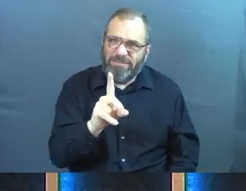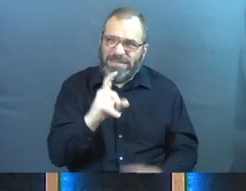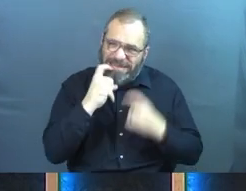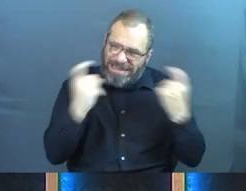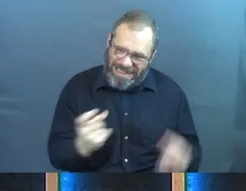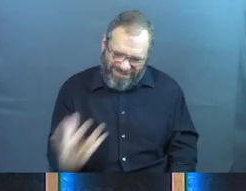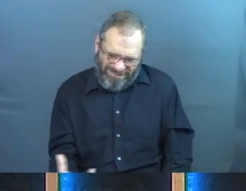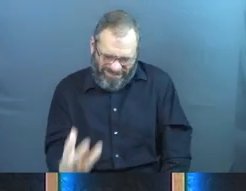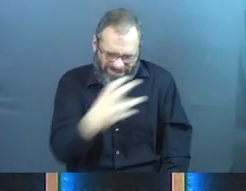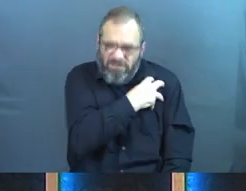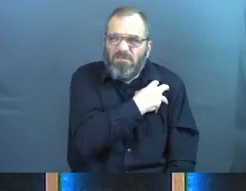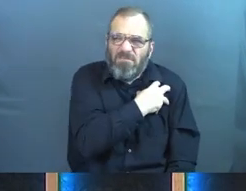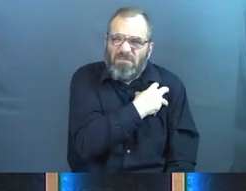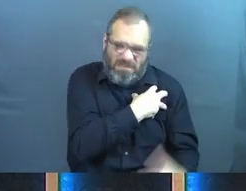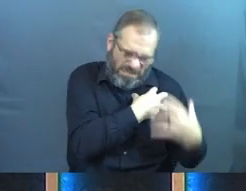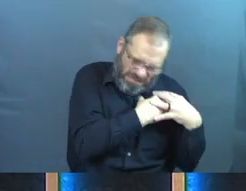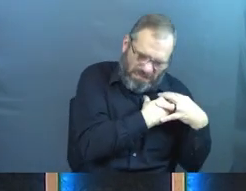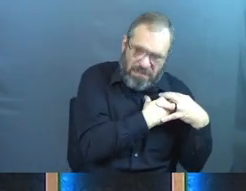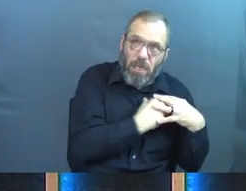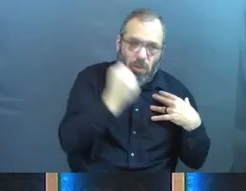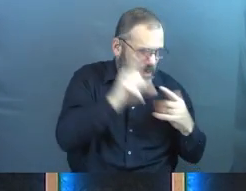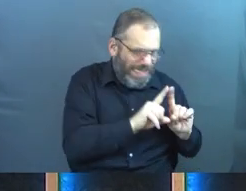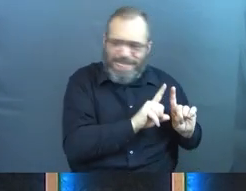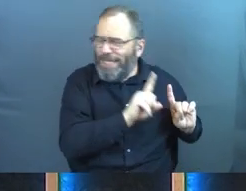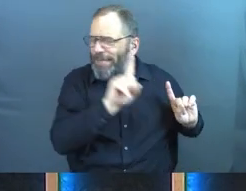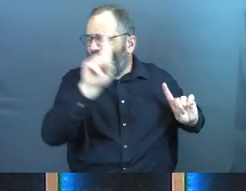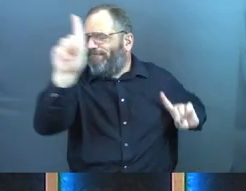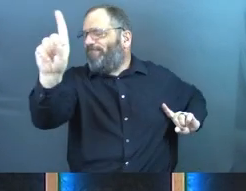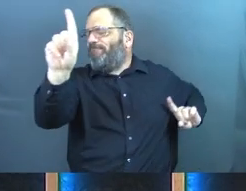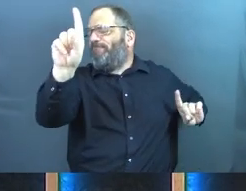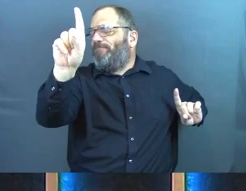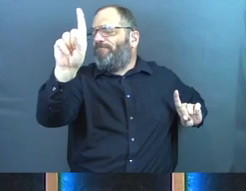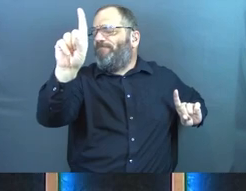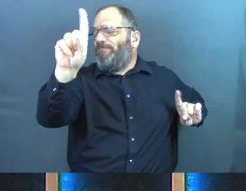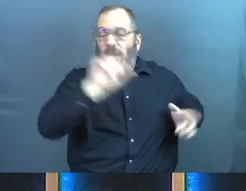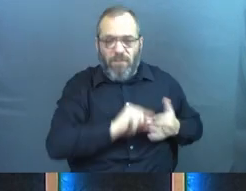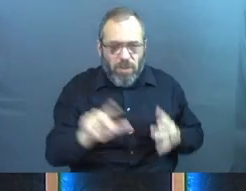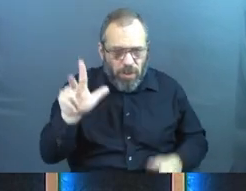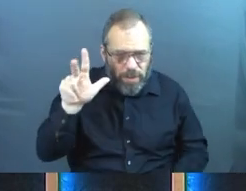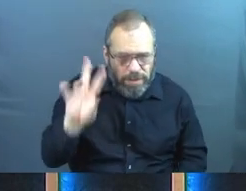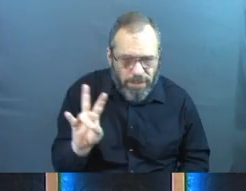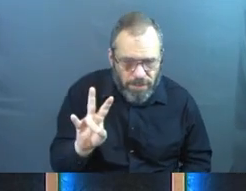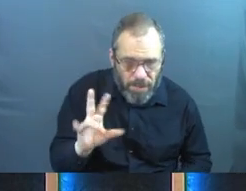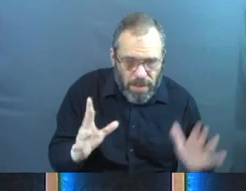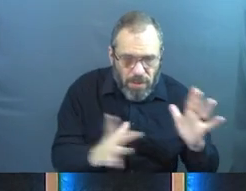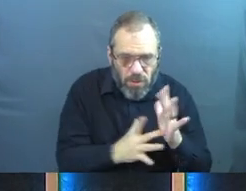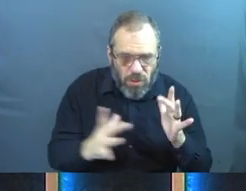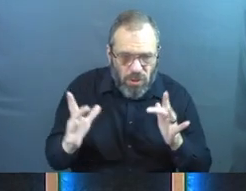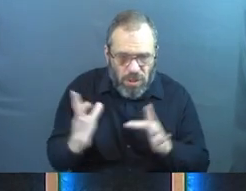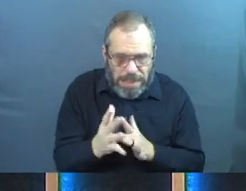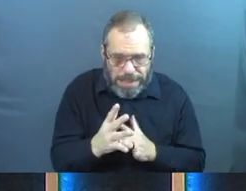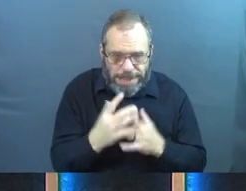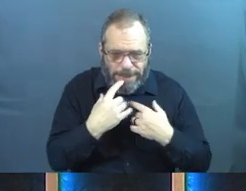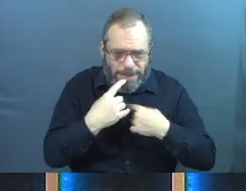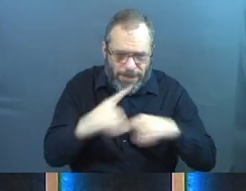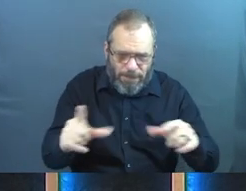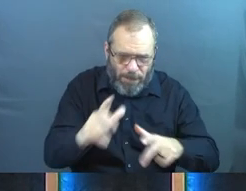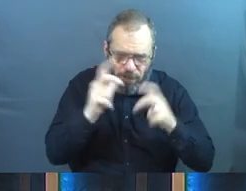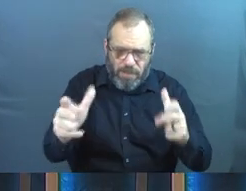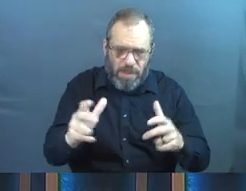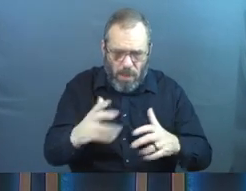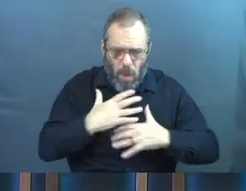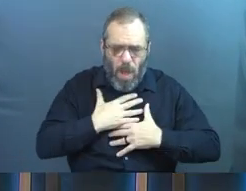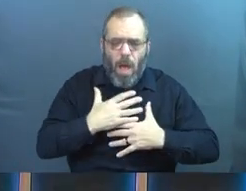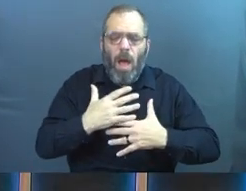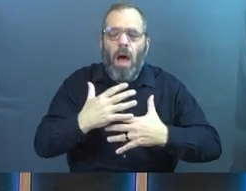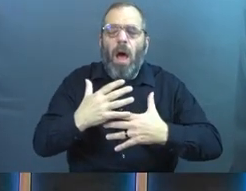And because he was guilty, God could not be in his presence. Verse 37, then Jesus uttered another loud cry and